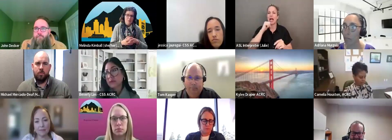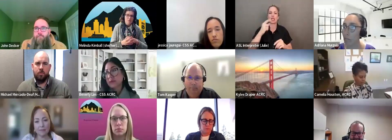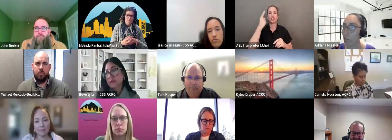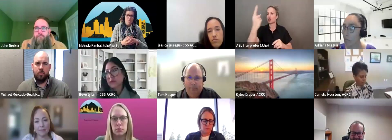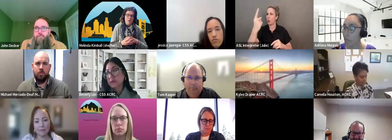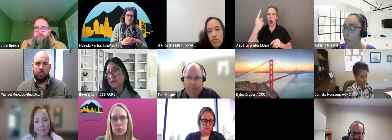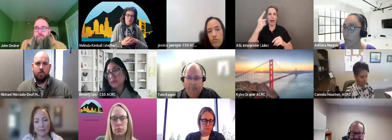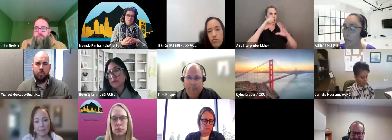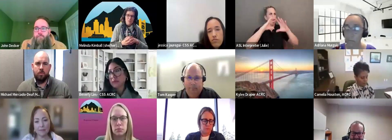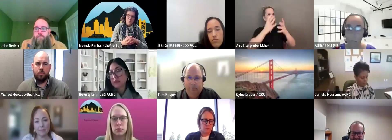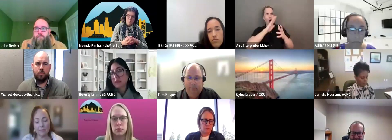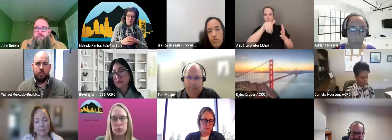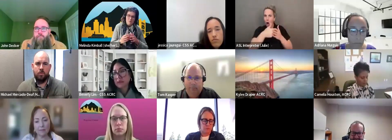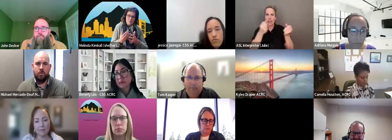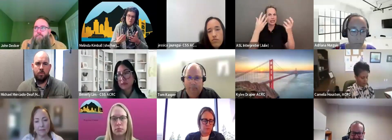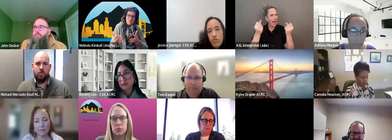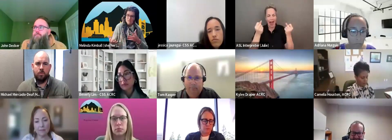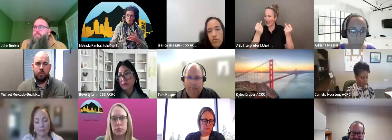sign language for all countries